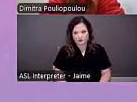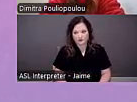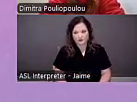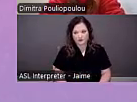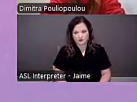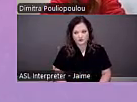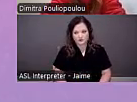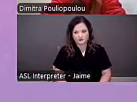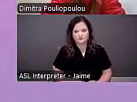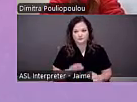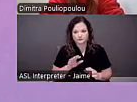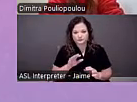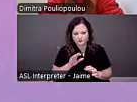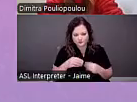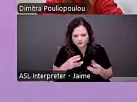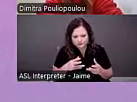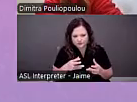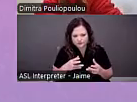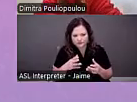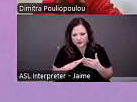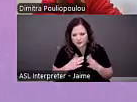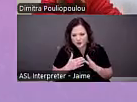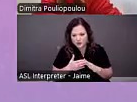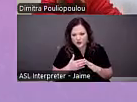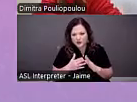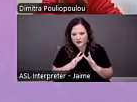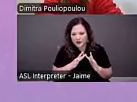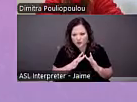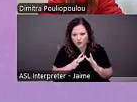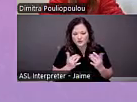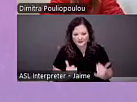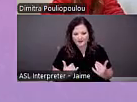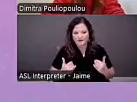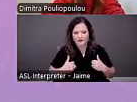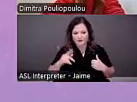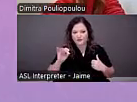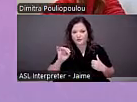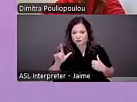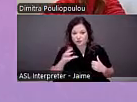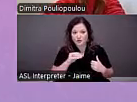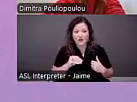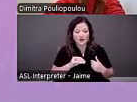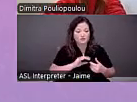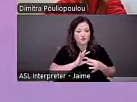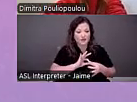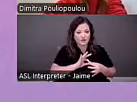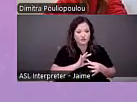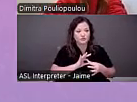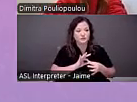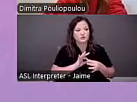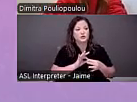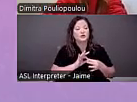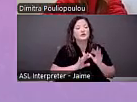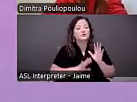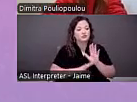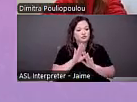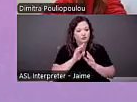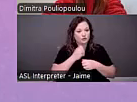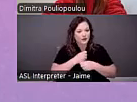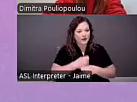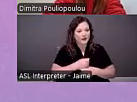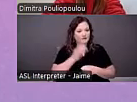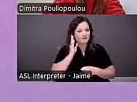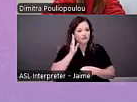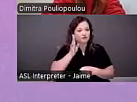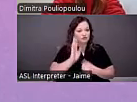clinicians, and community networks who now have the tools and relationship to co-create future intervention. And that's a